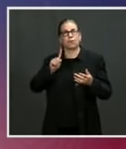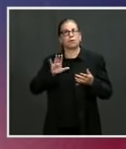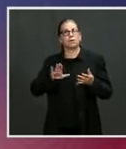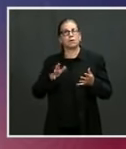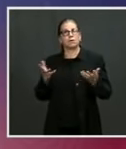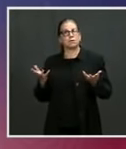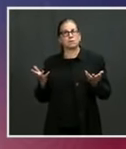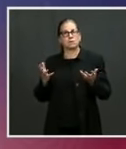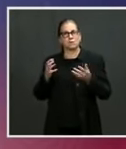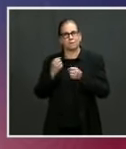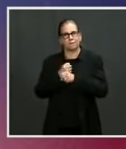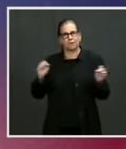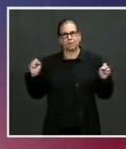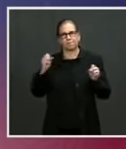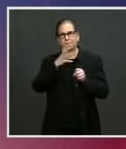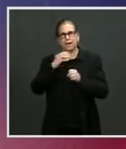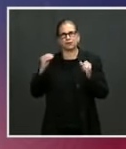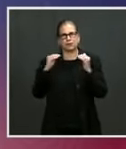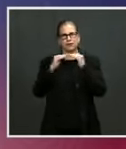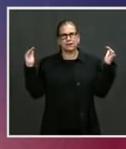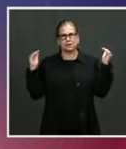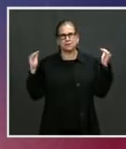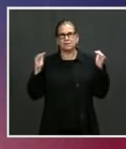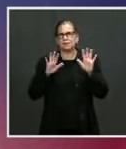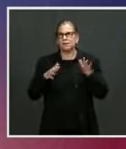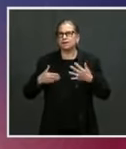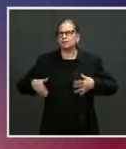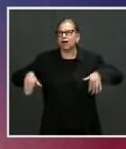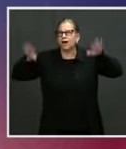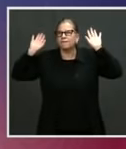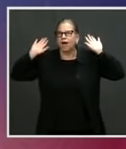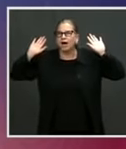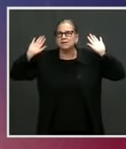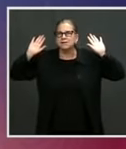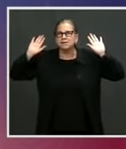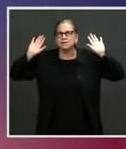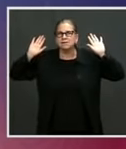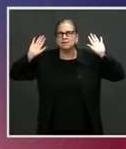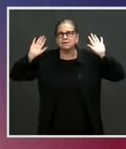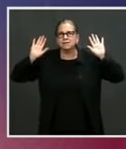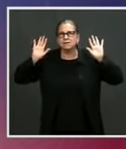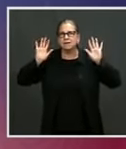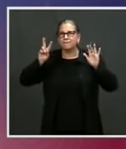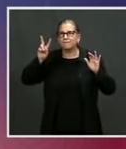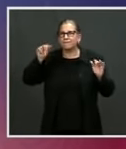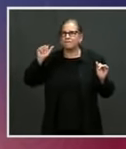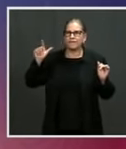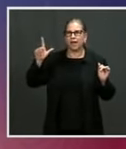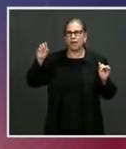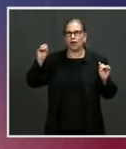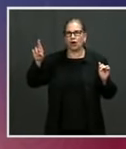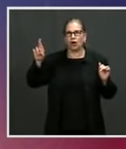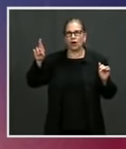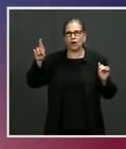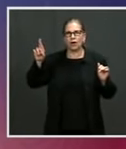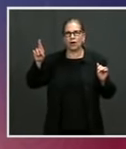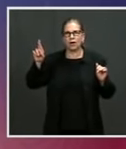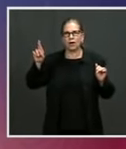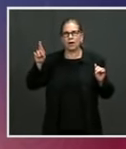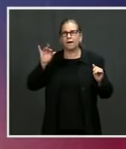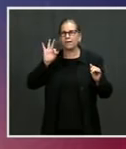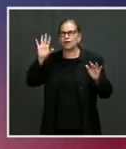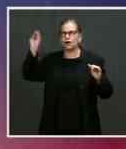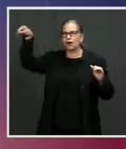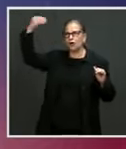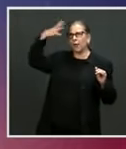their valor, and their grace. Remember their smiles, their loves,